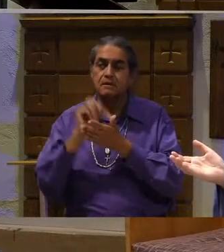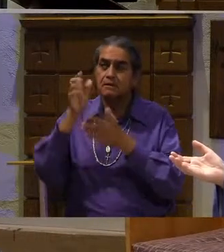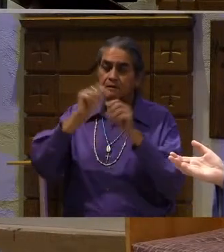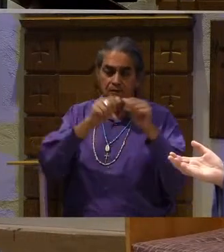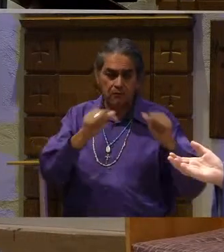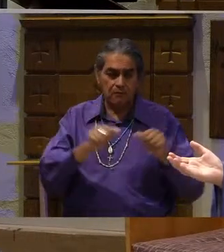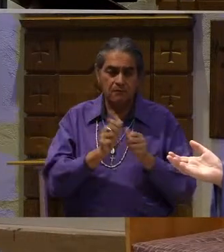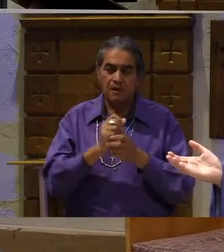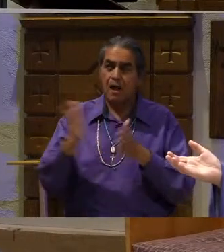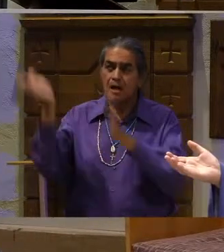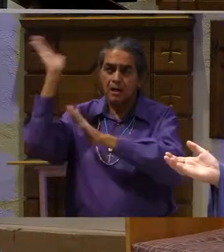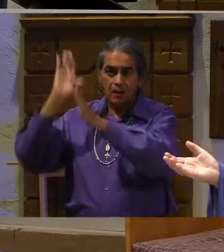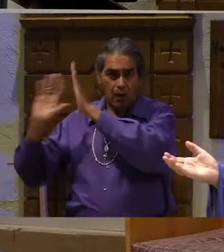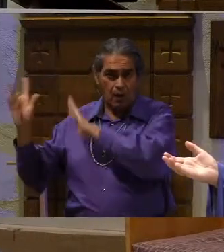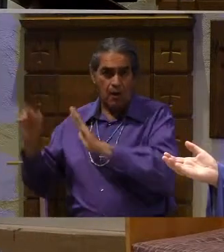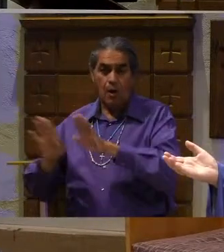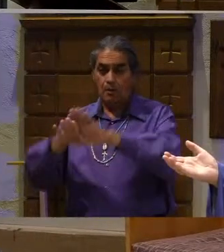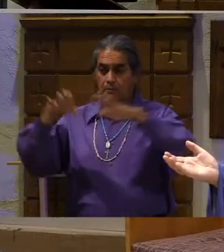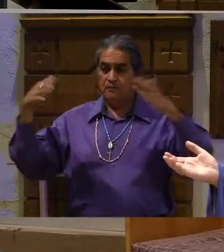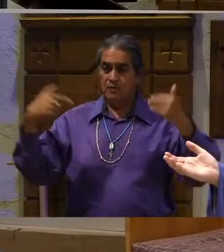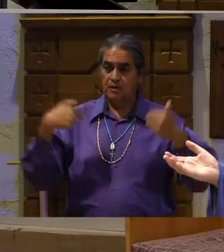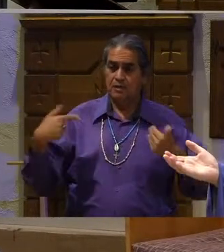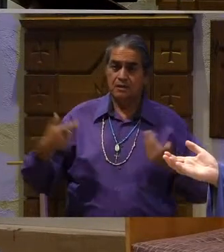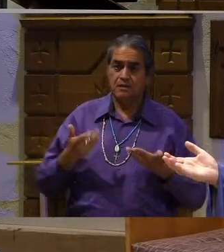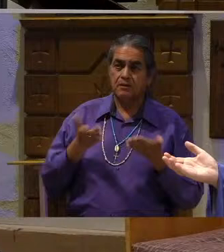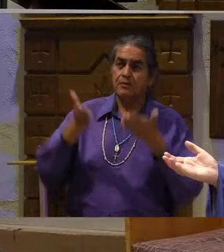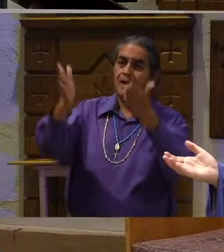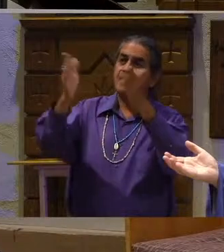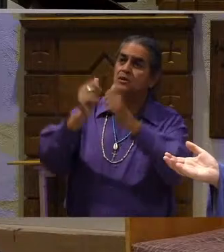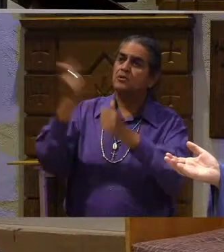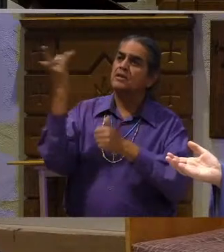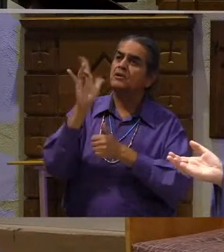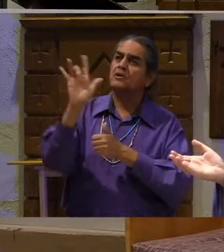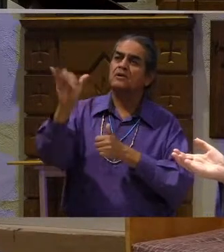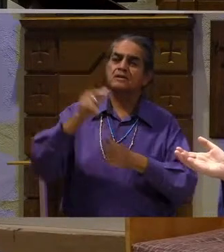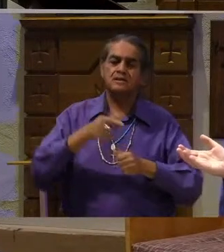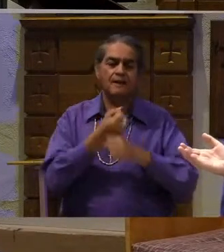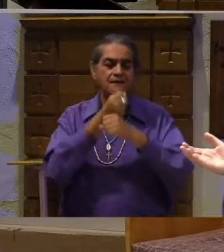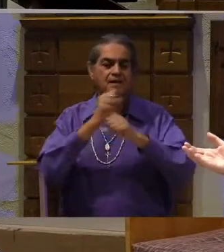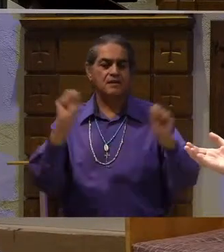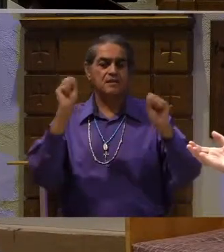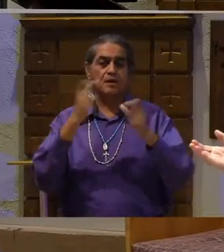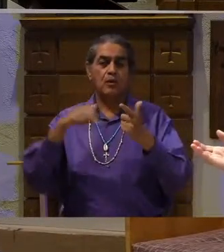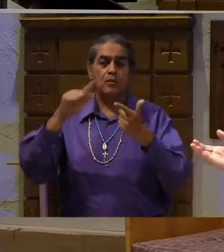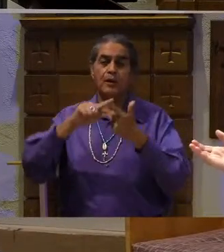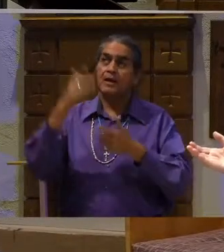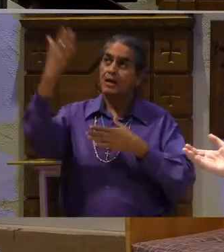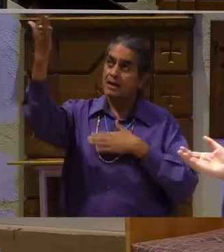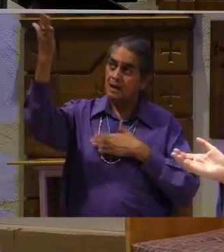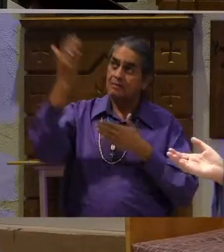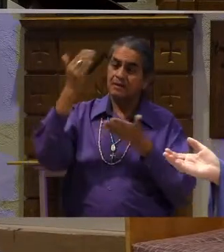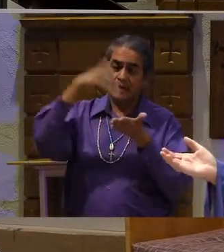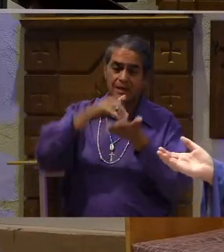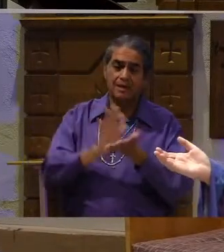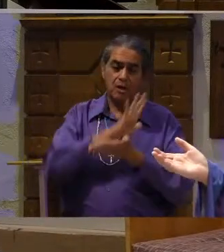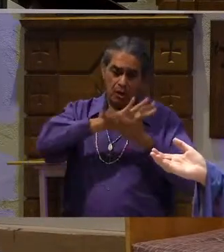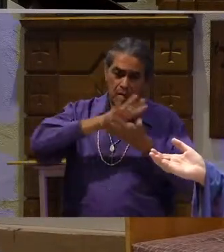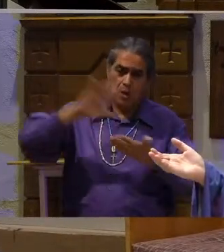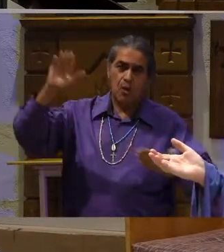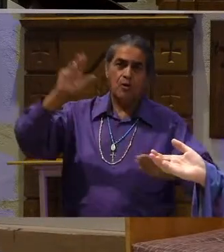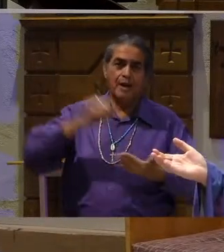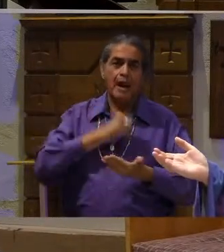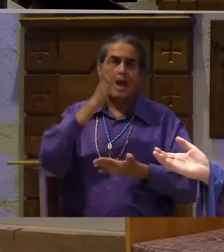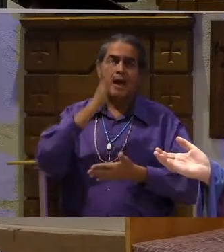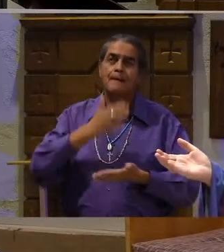ago and opened for us the way to eternal salvation, that when he comes again in glory and